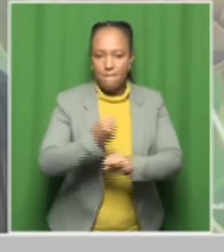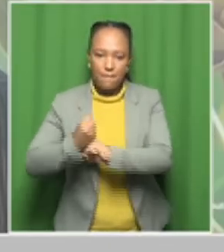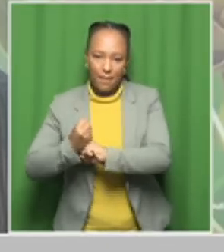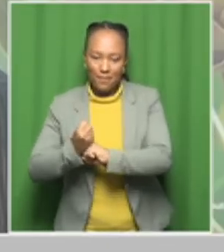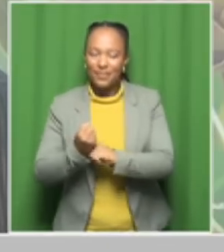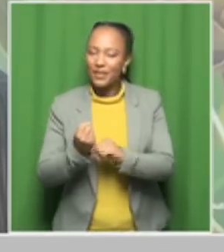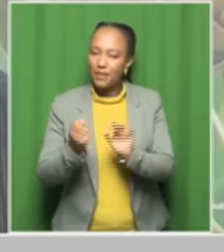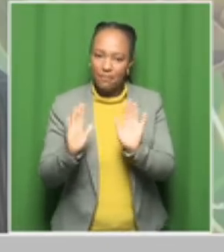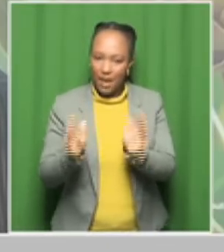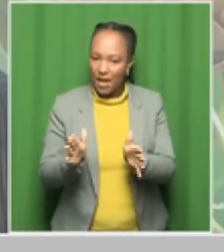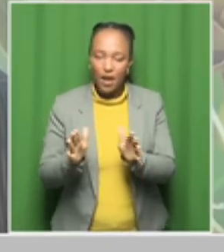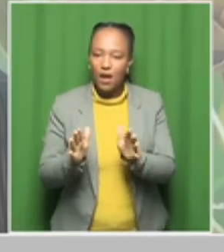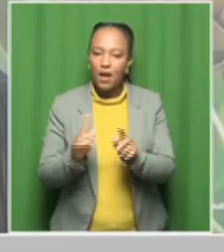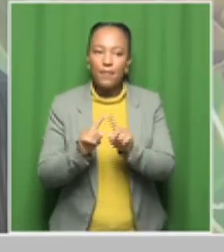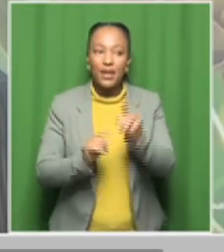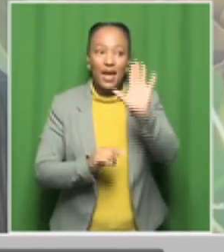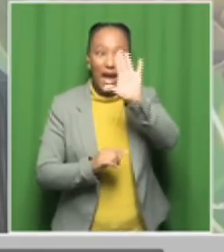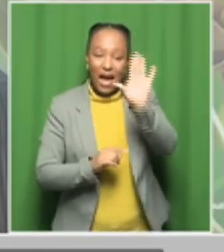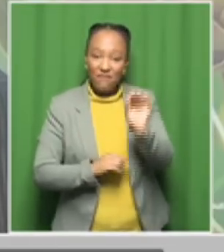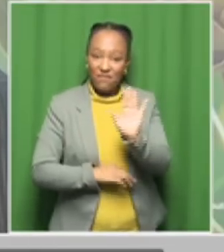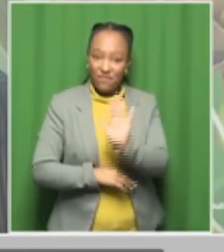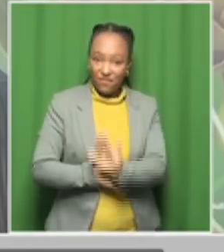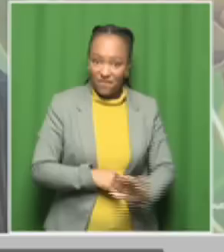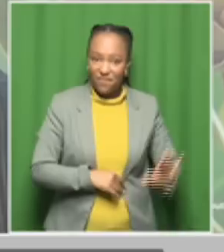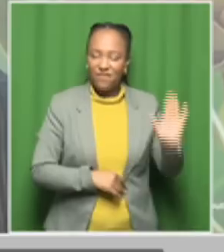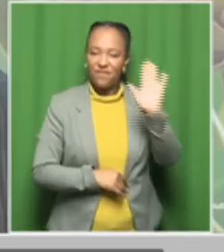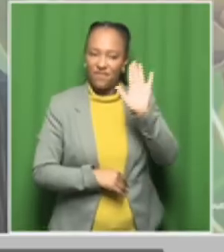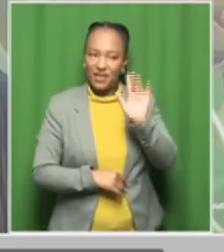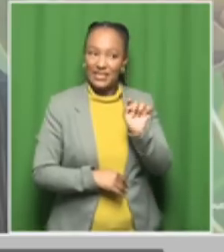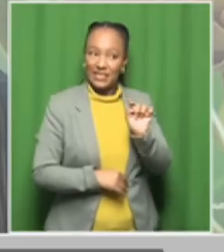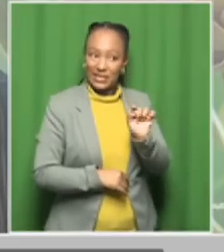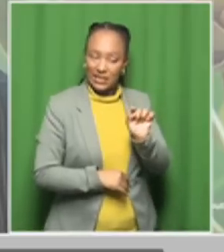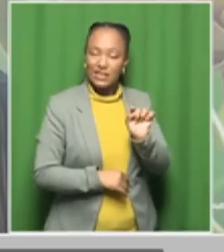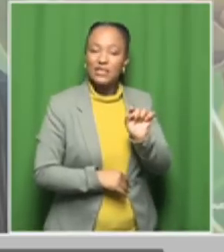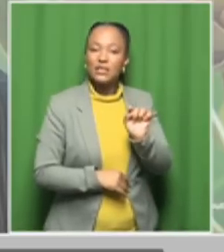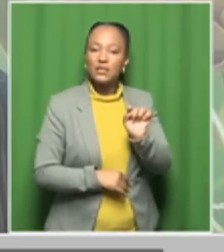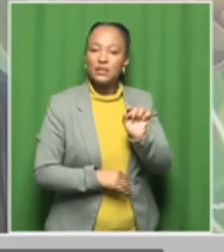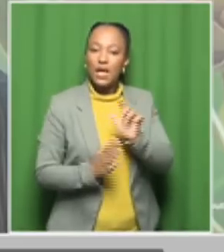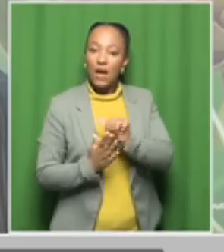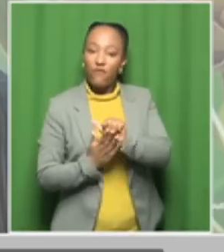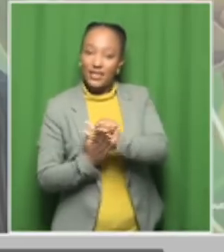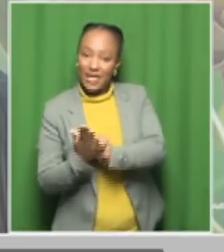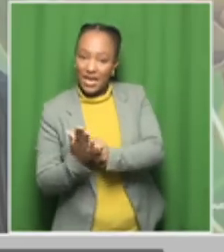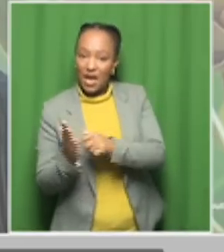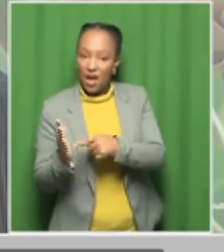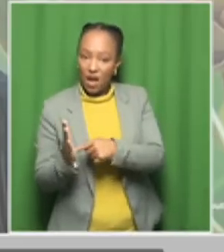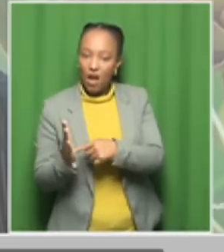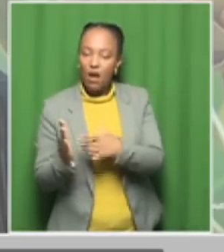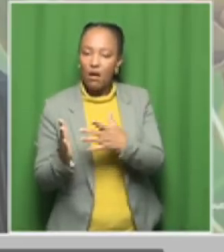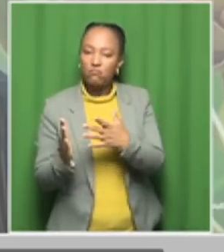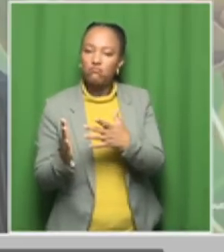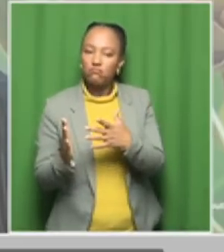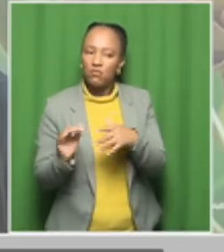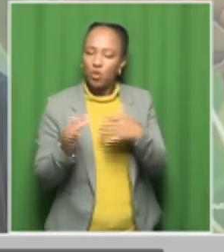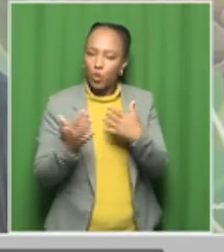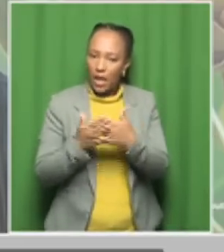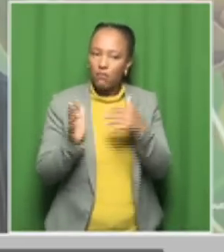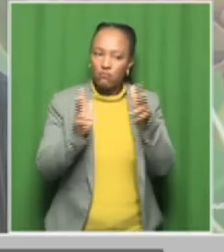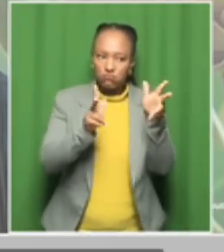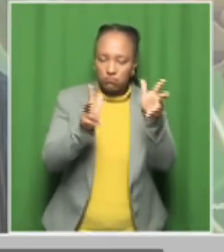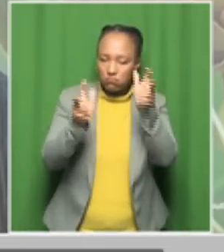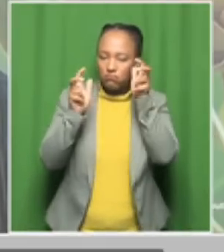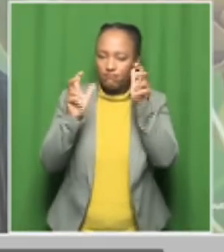amplify African voices to make sure that that agenda is heard and